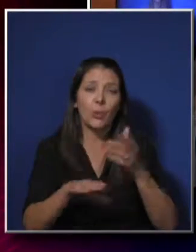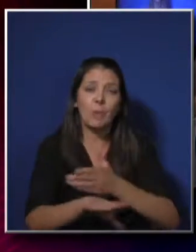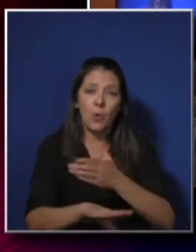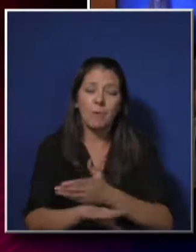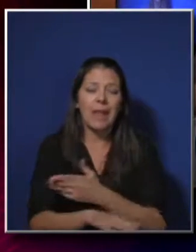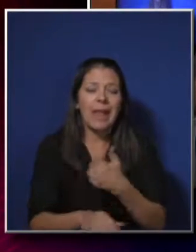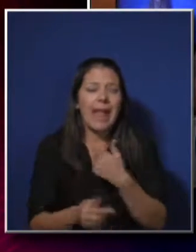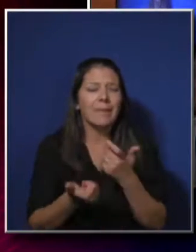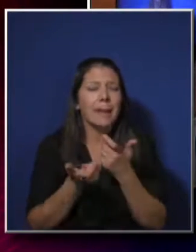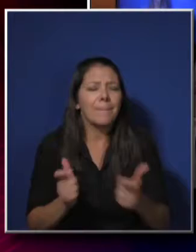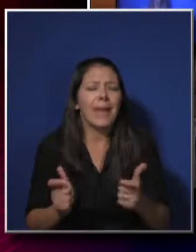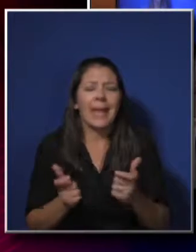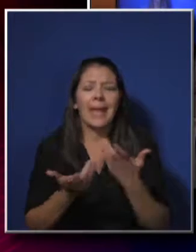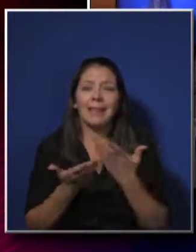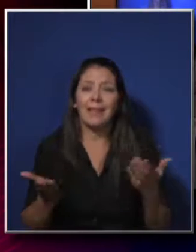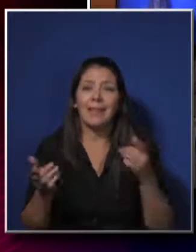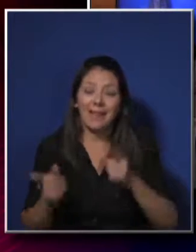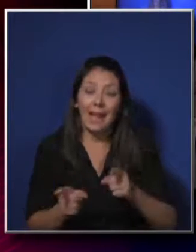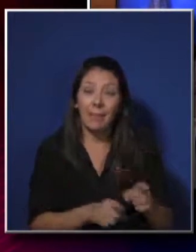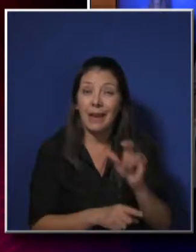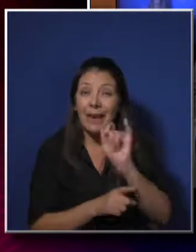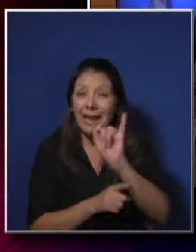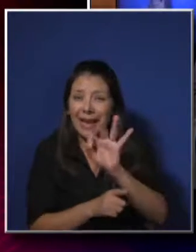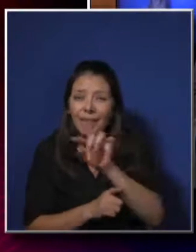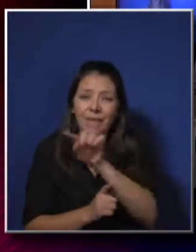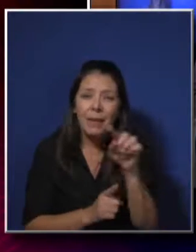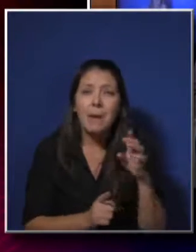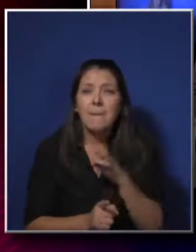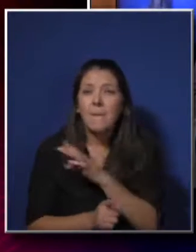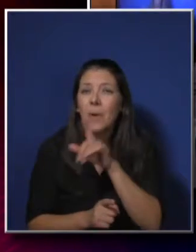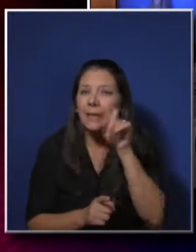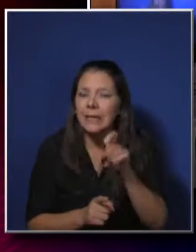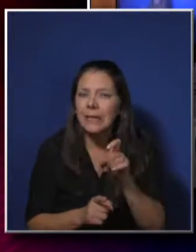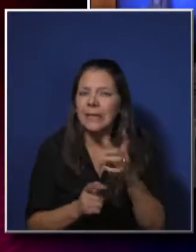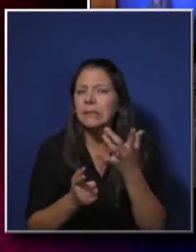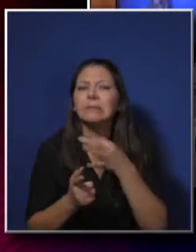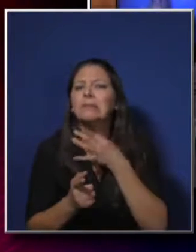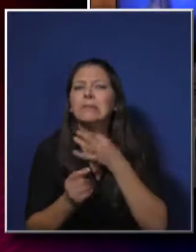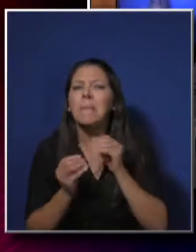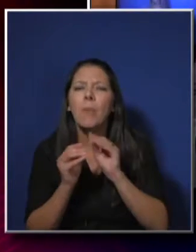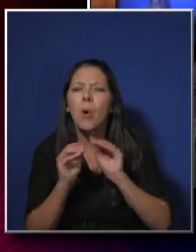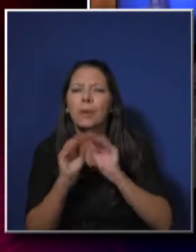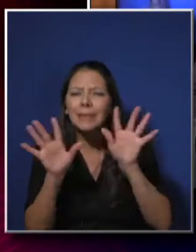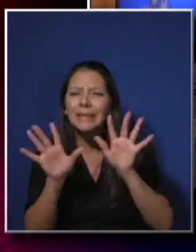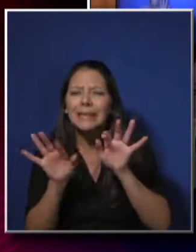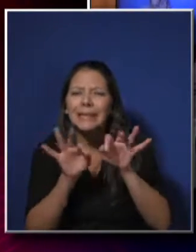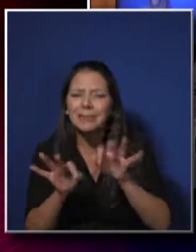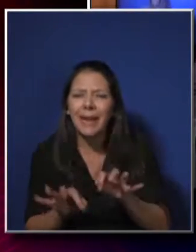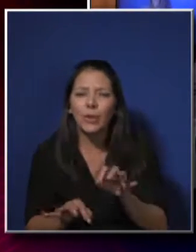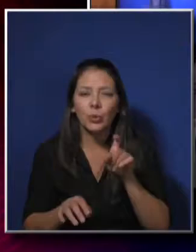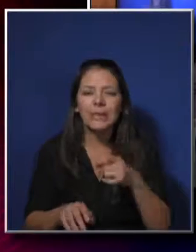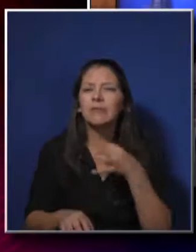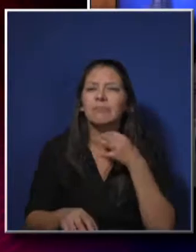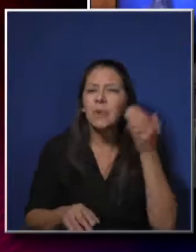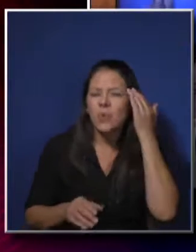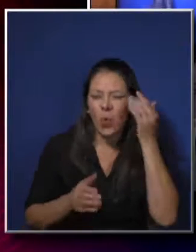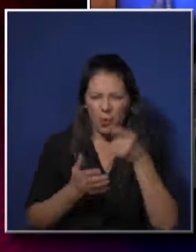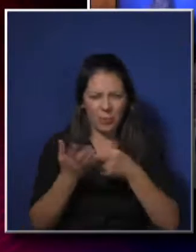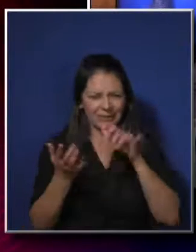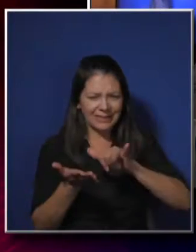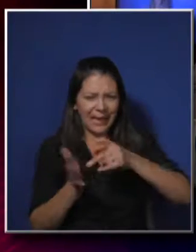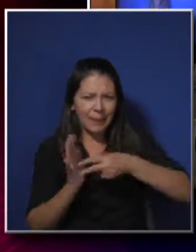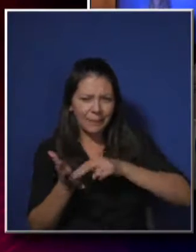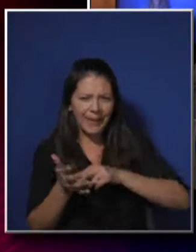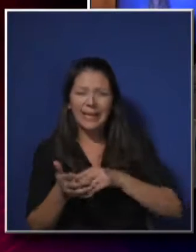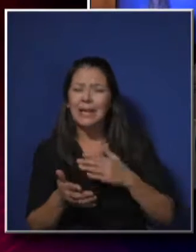happening. If you need clarification, if you need to know the whys of some of the things that are happening, please reach out and tap into these